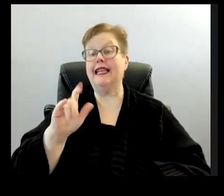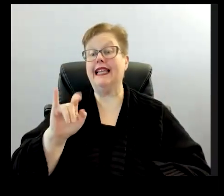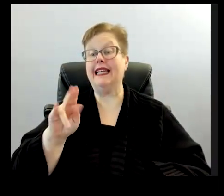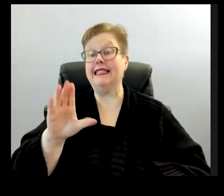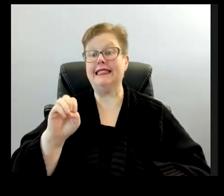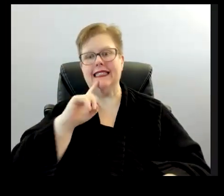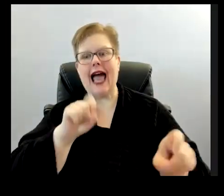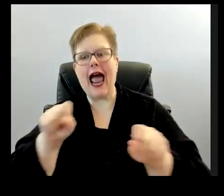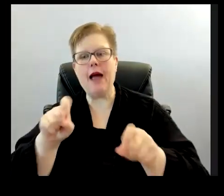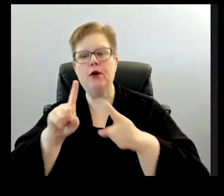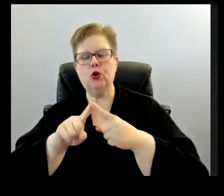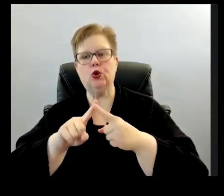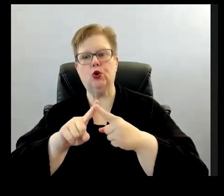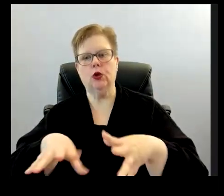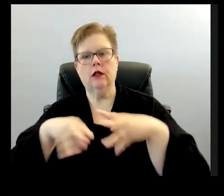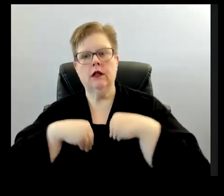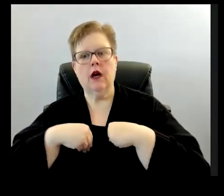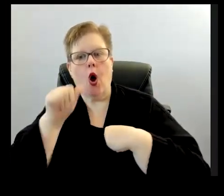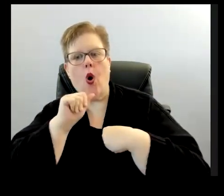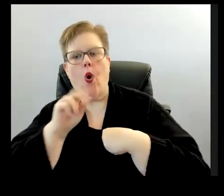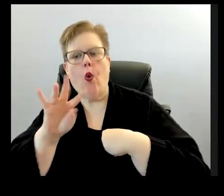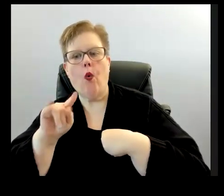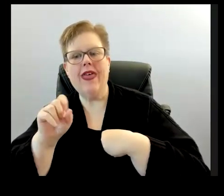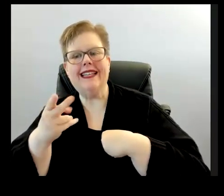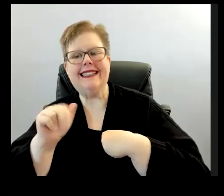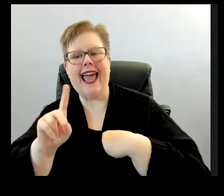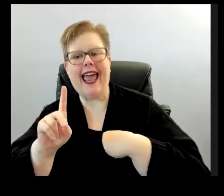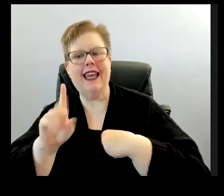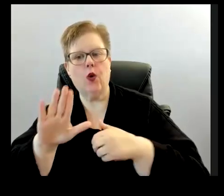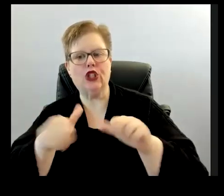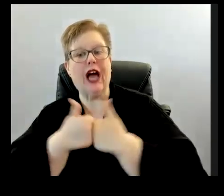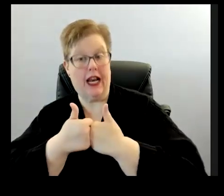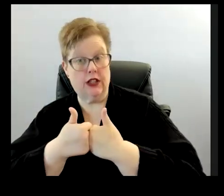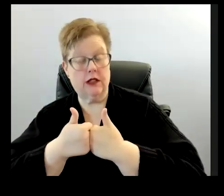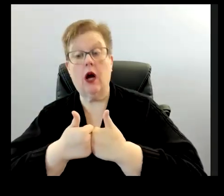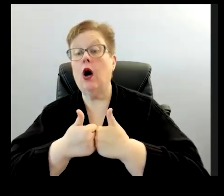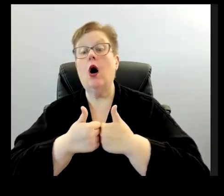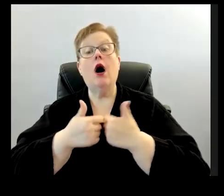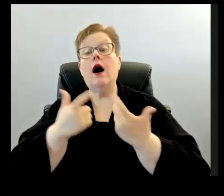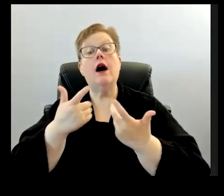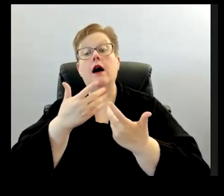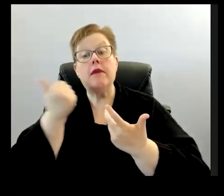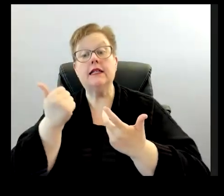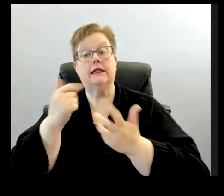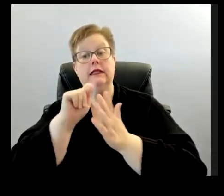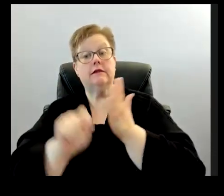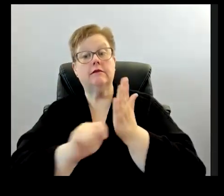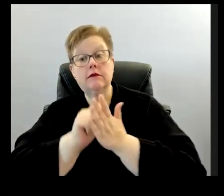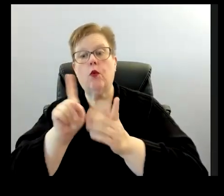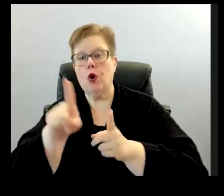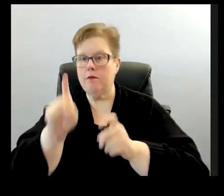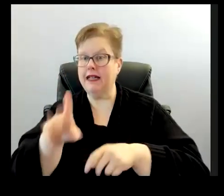being able to withstand challenges. Ideally, what you should have in your life are periods where you have to